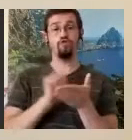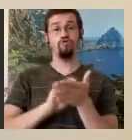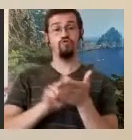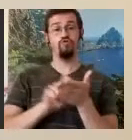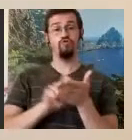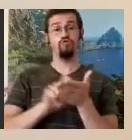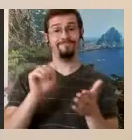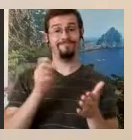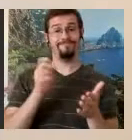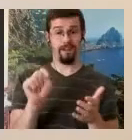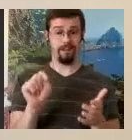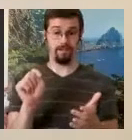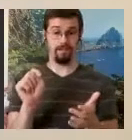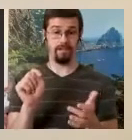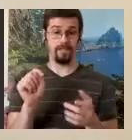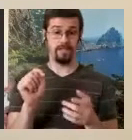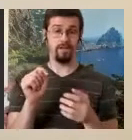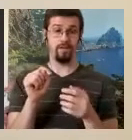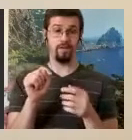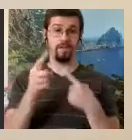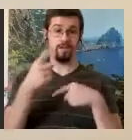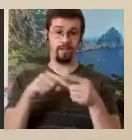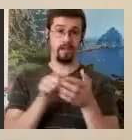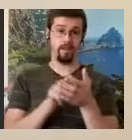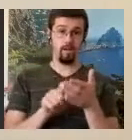Puddle, and to investigate